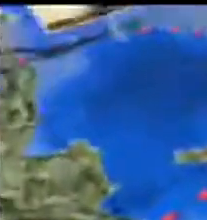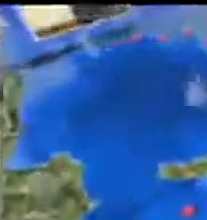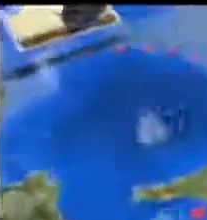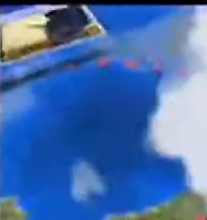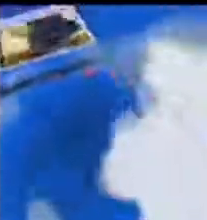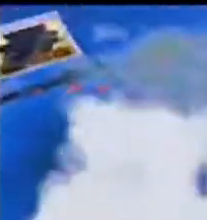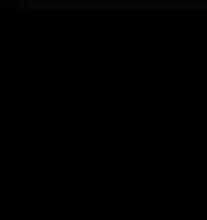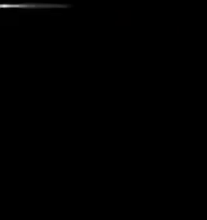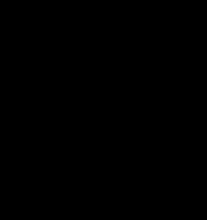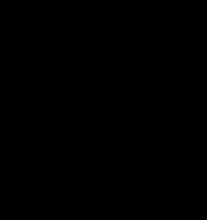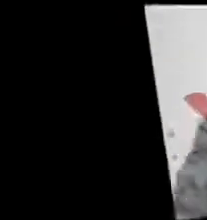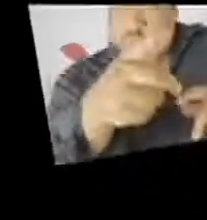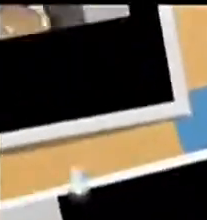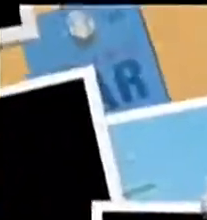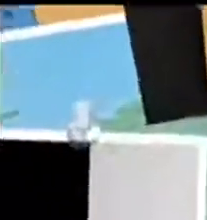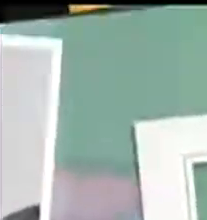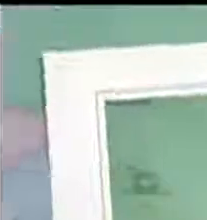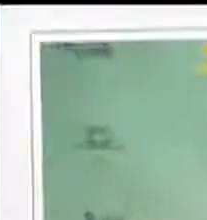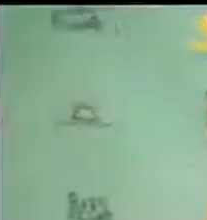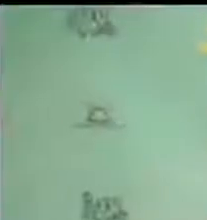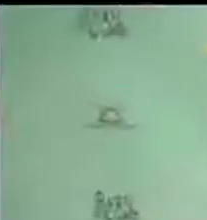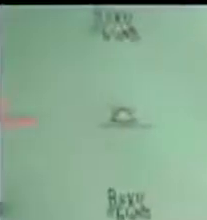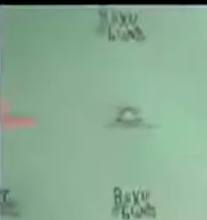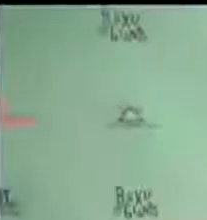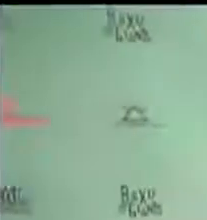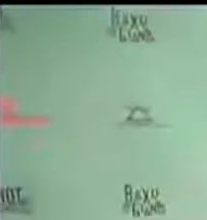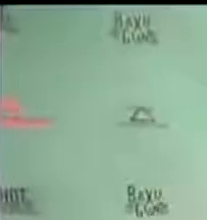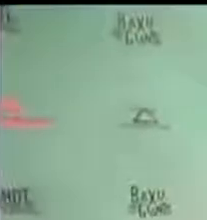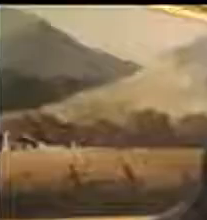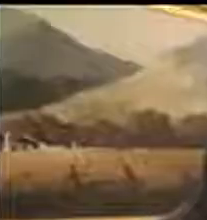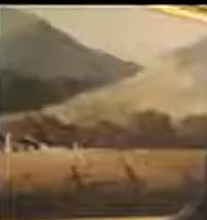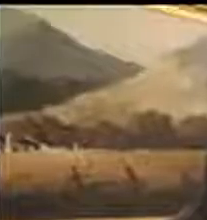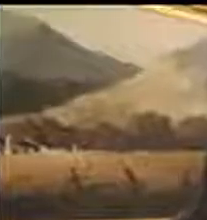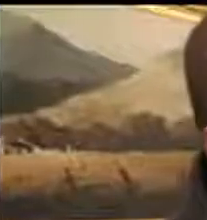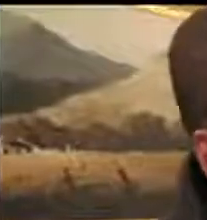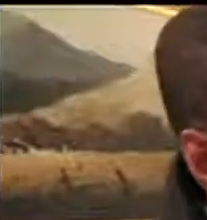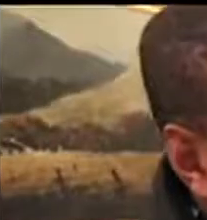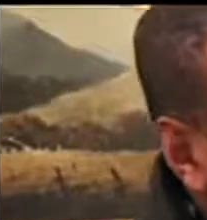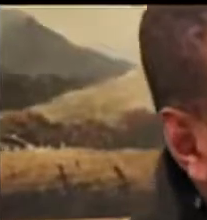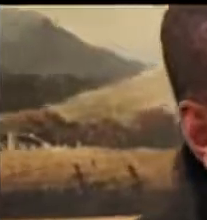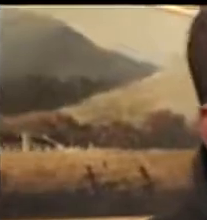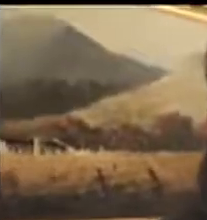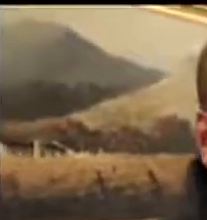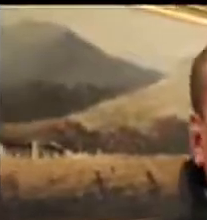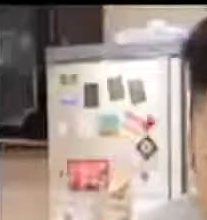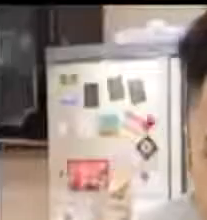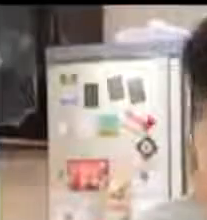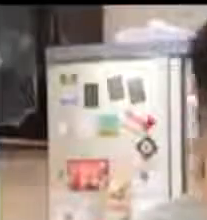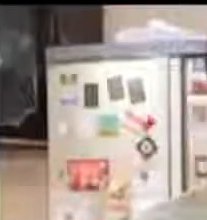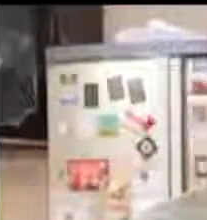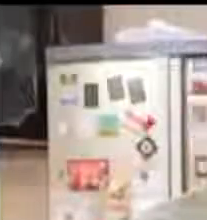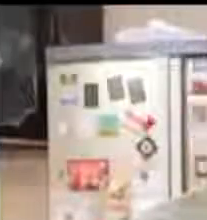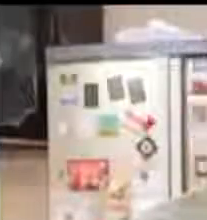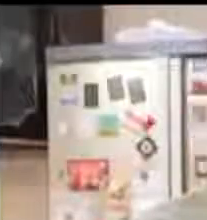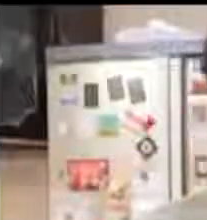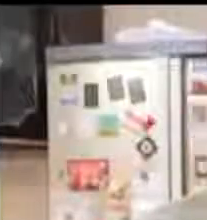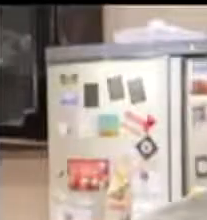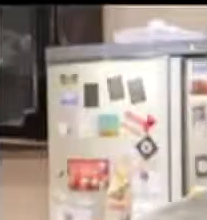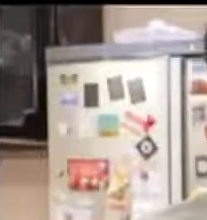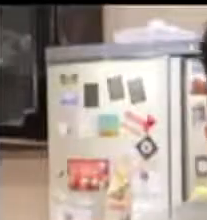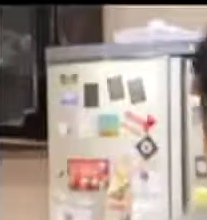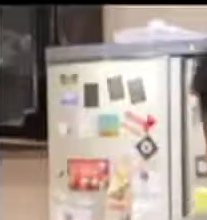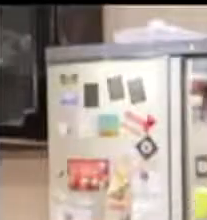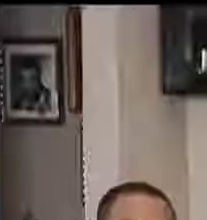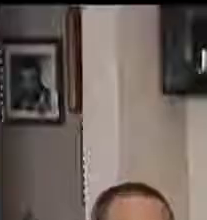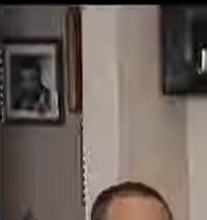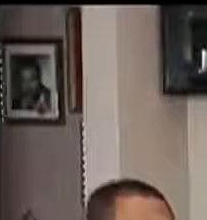to stay strong. I need to just get up, take a deep breath, keep it